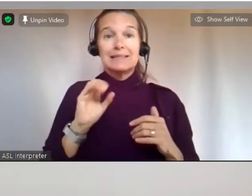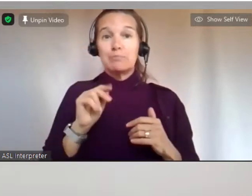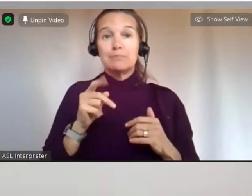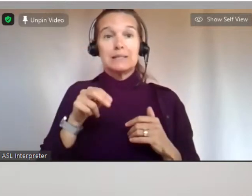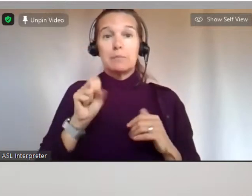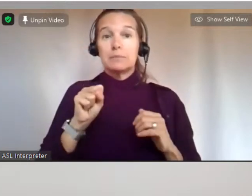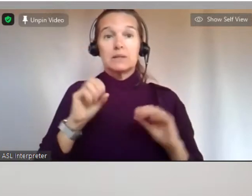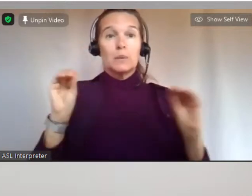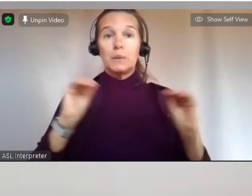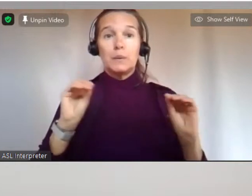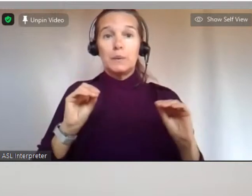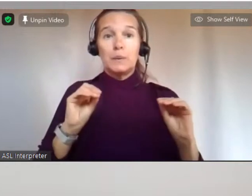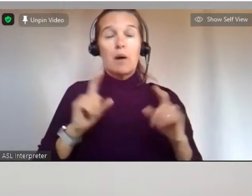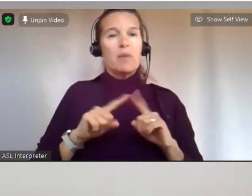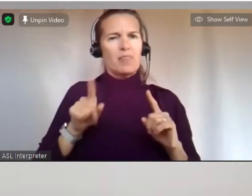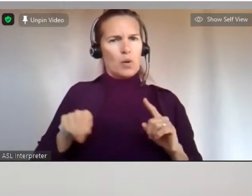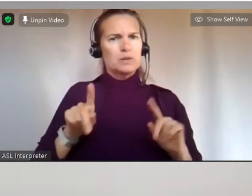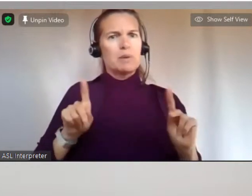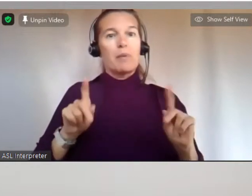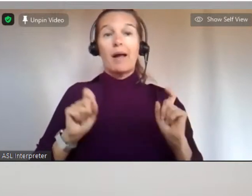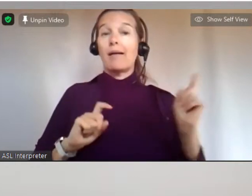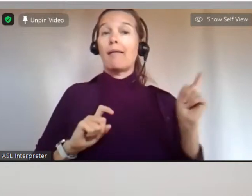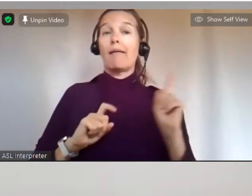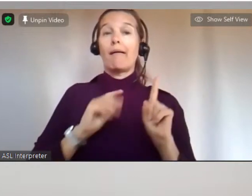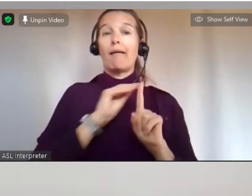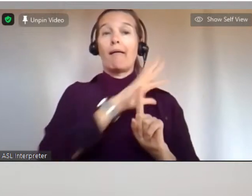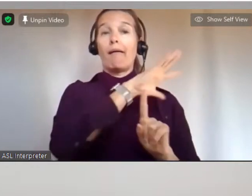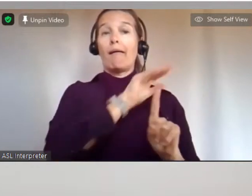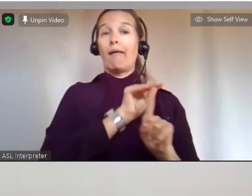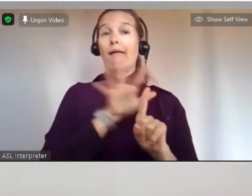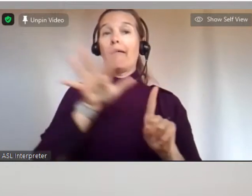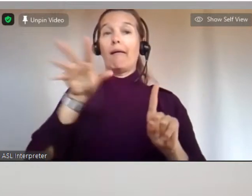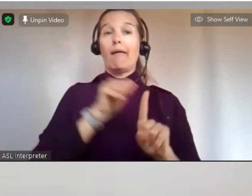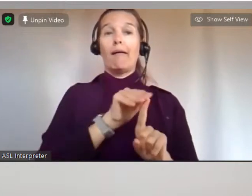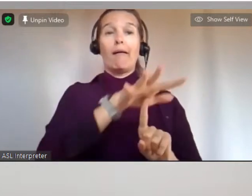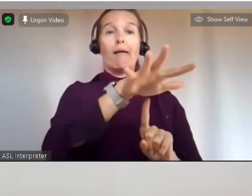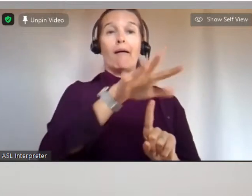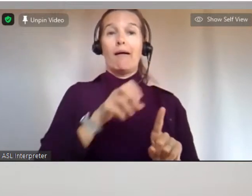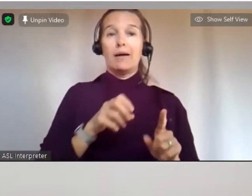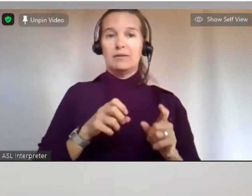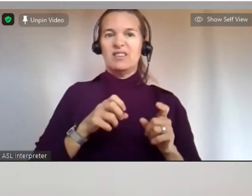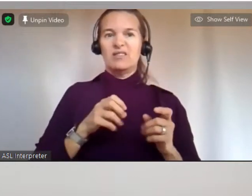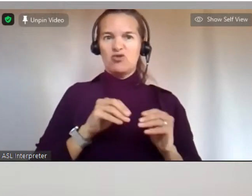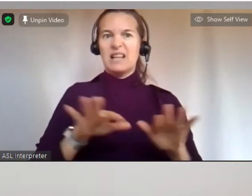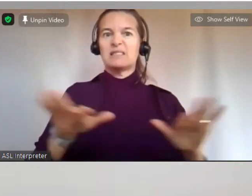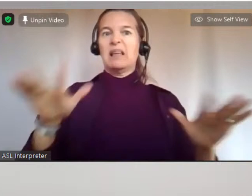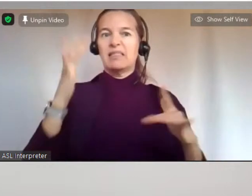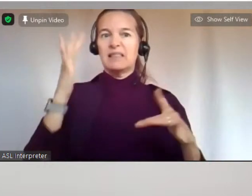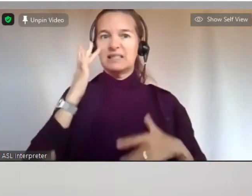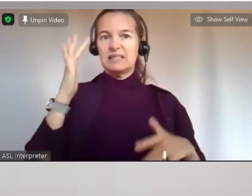the disease for a longer period of time. And that's the difference between those two names.